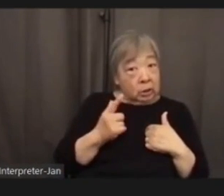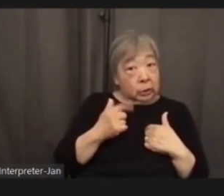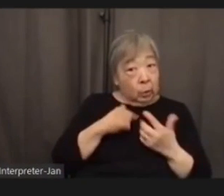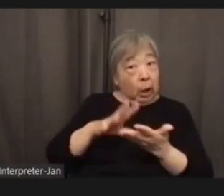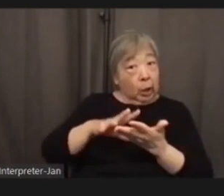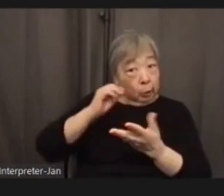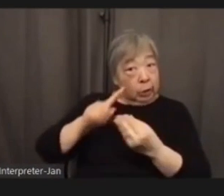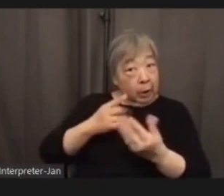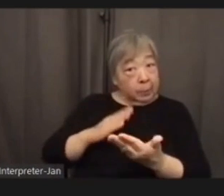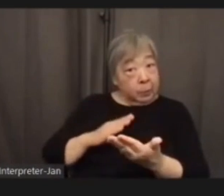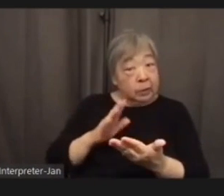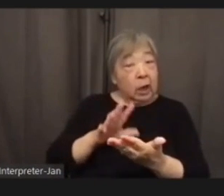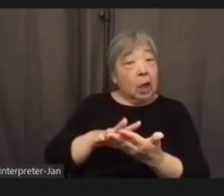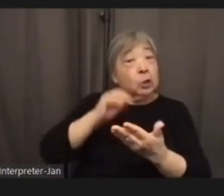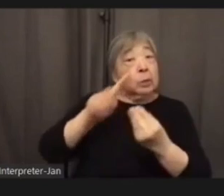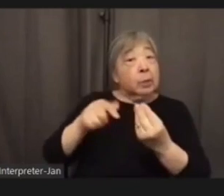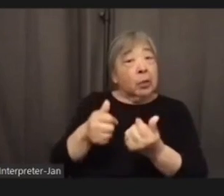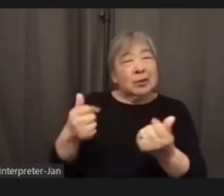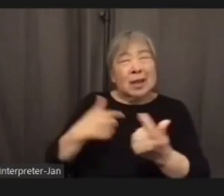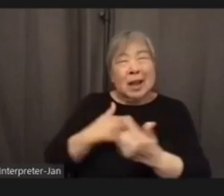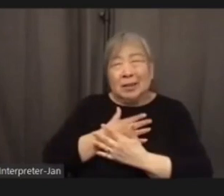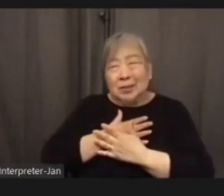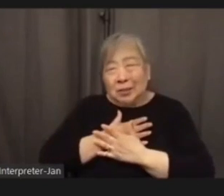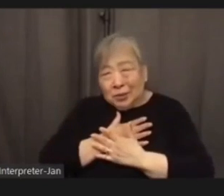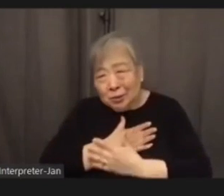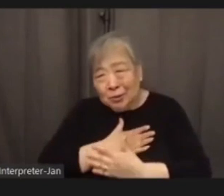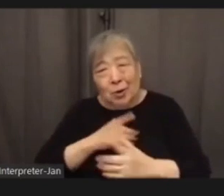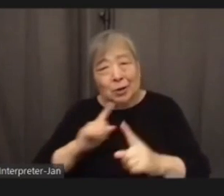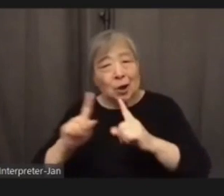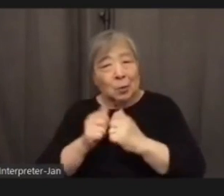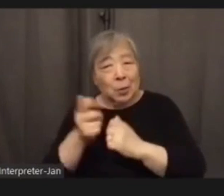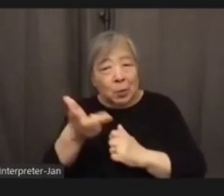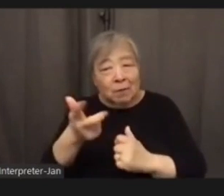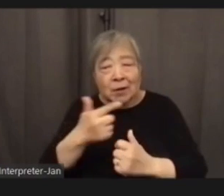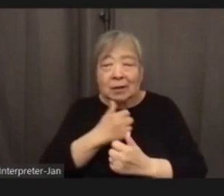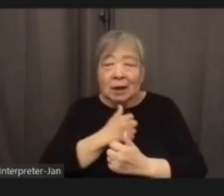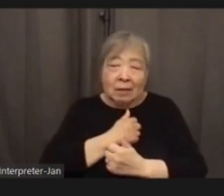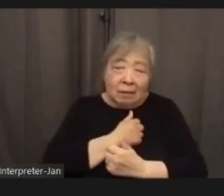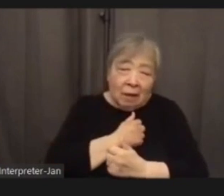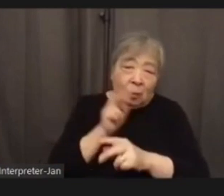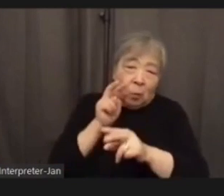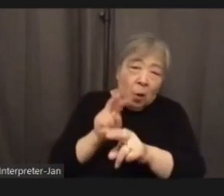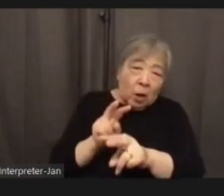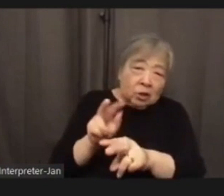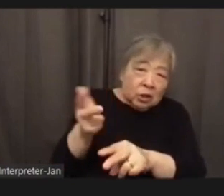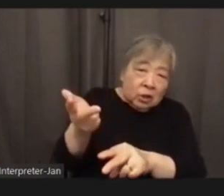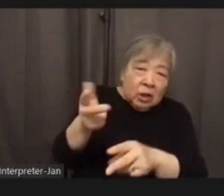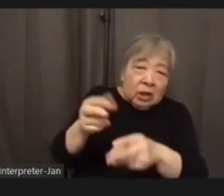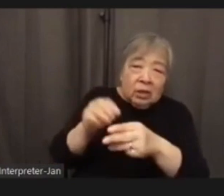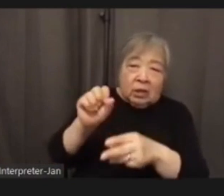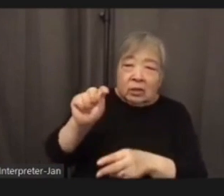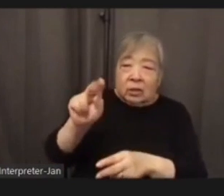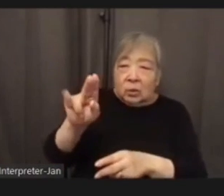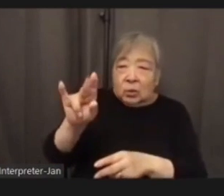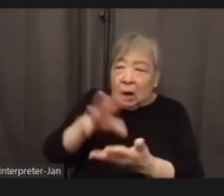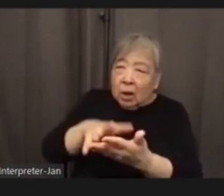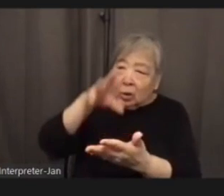right? I just love talking with the three of you. I loved watching you in the studio. I learned so much from the three